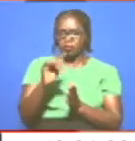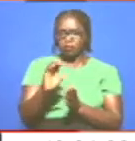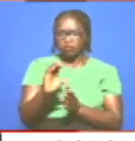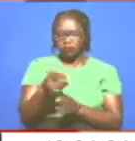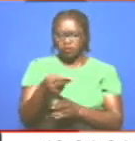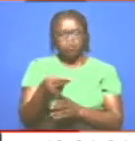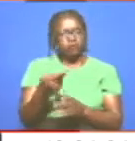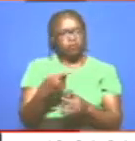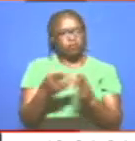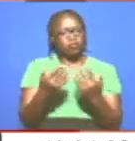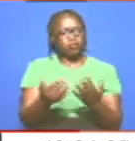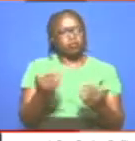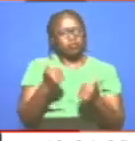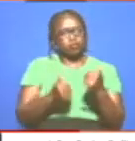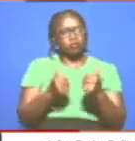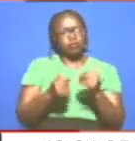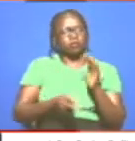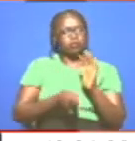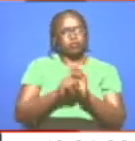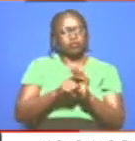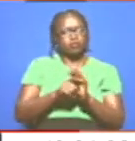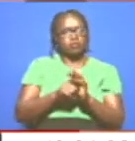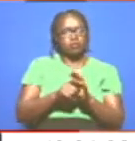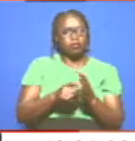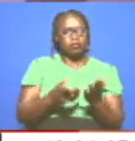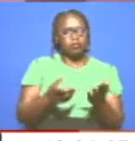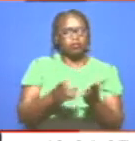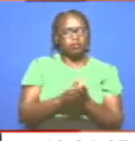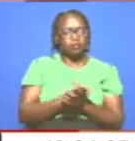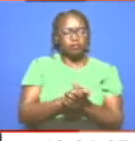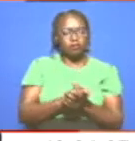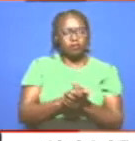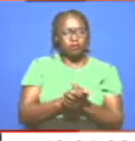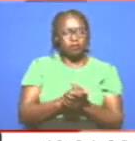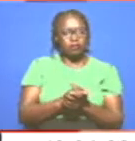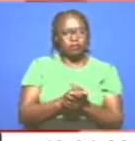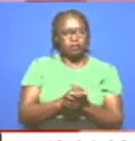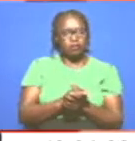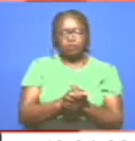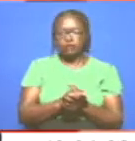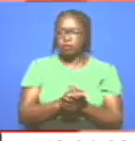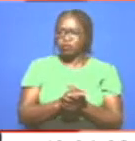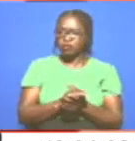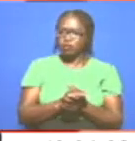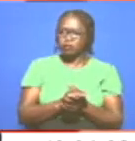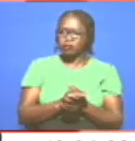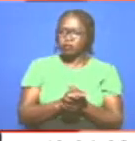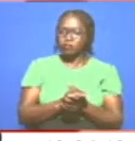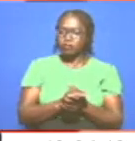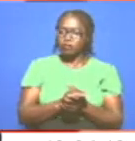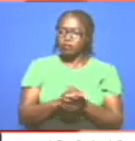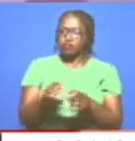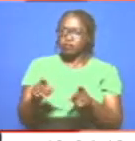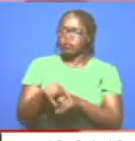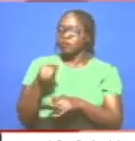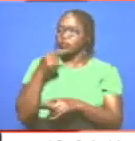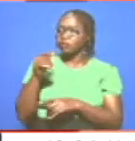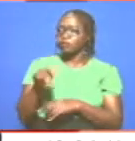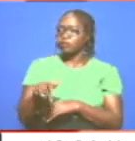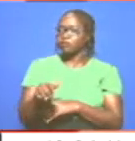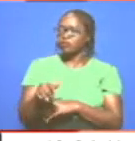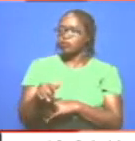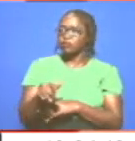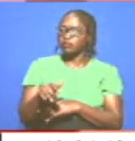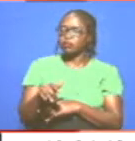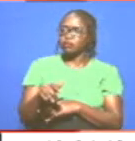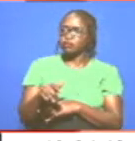the equipment that would be required if you had to go to the counties now? I think, as I said earlier,